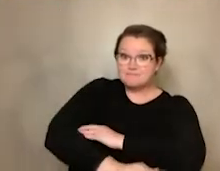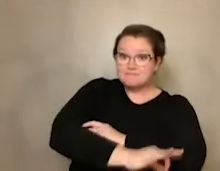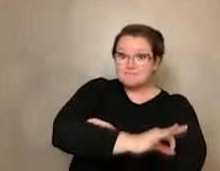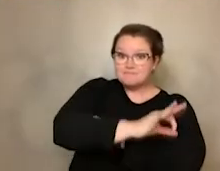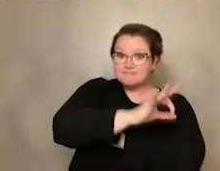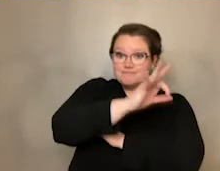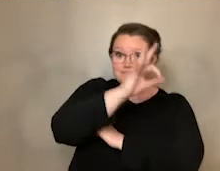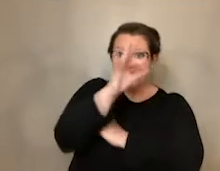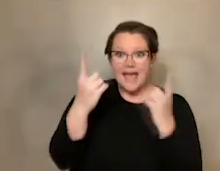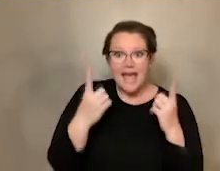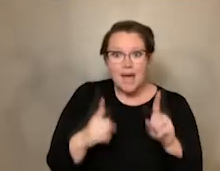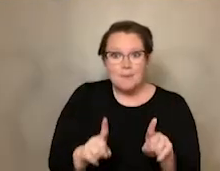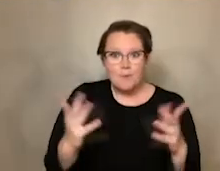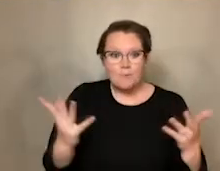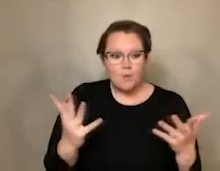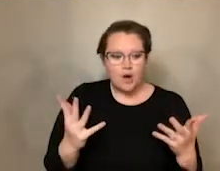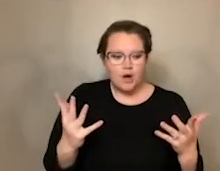sun came out?